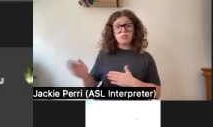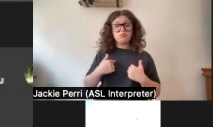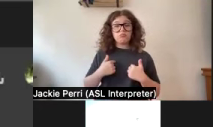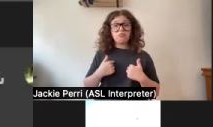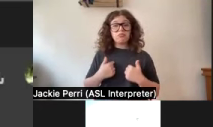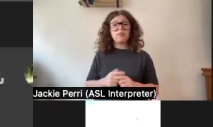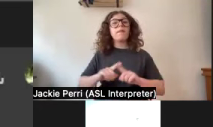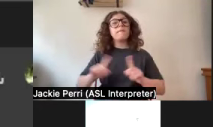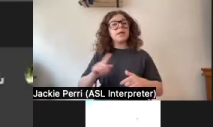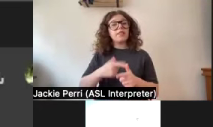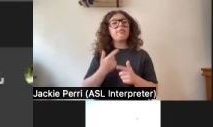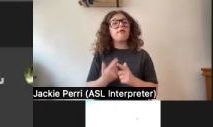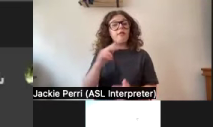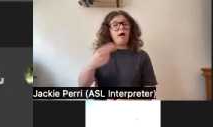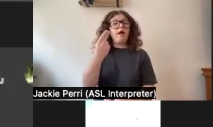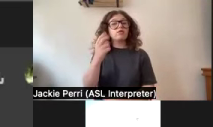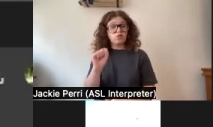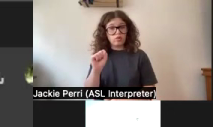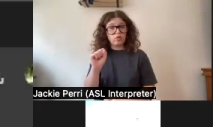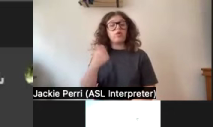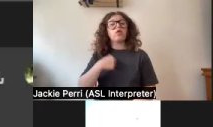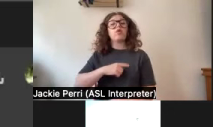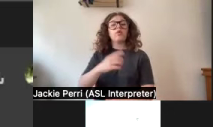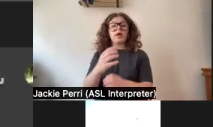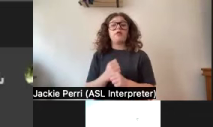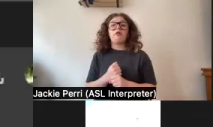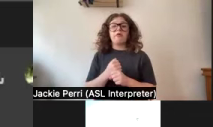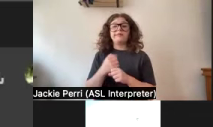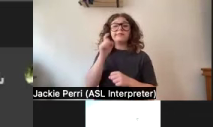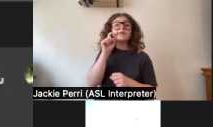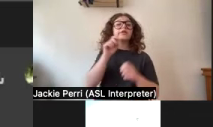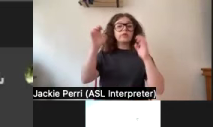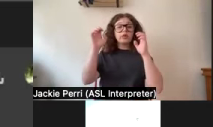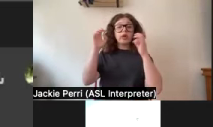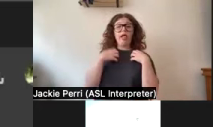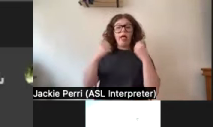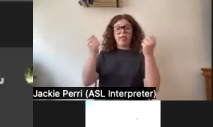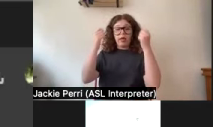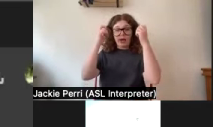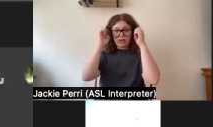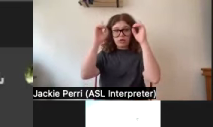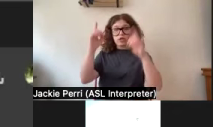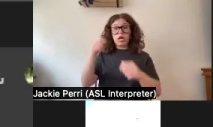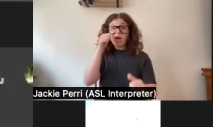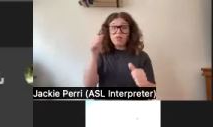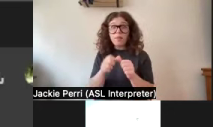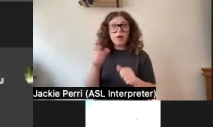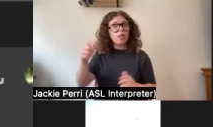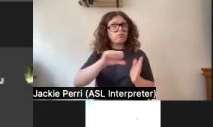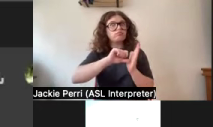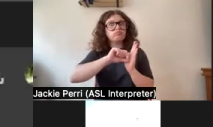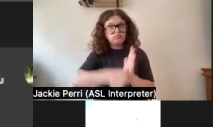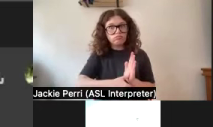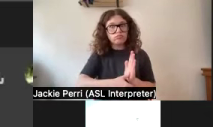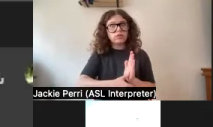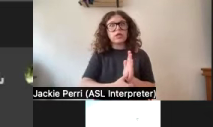high school, we had sexual health education, and I remember them drilling down